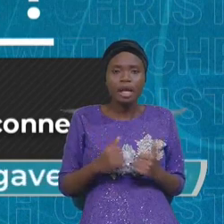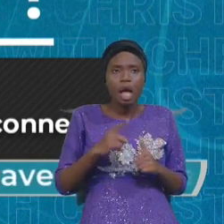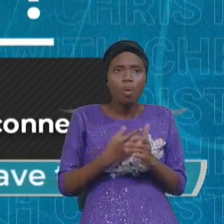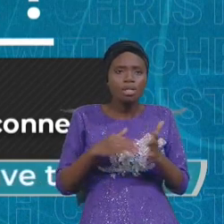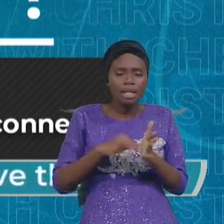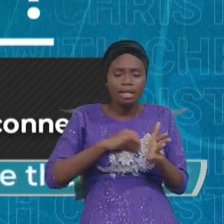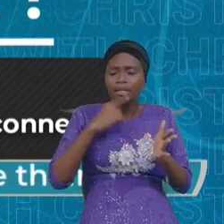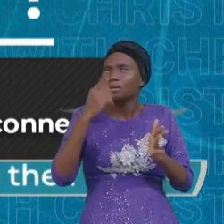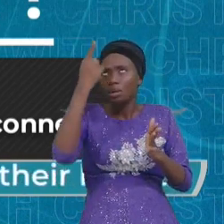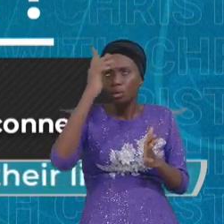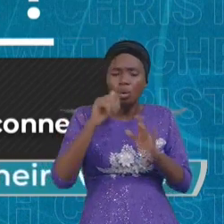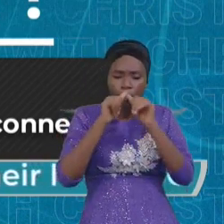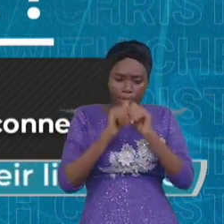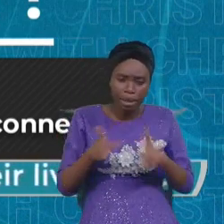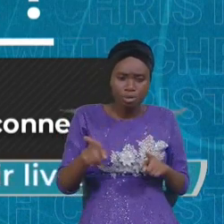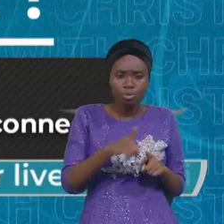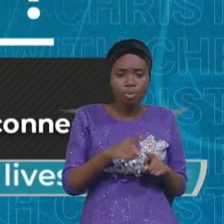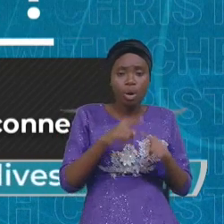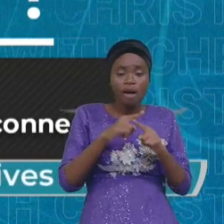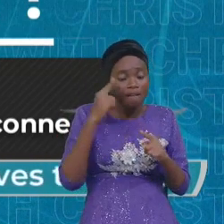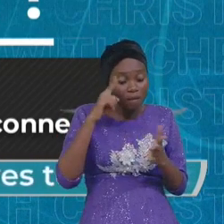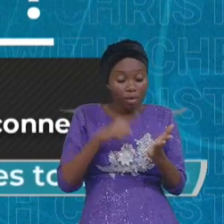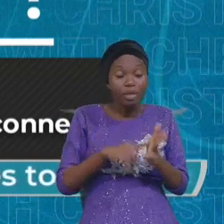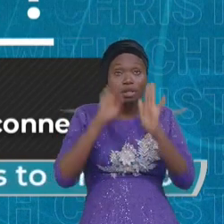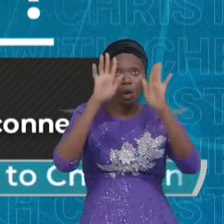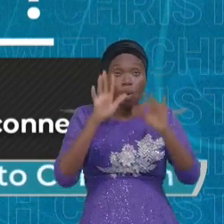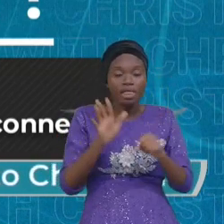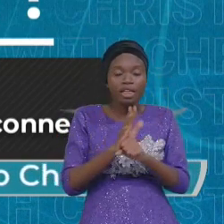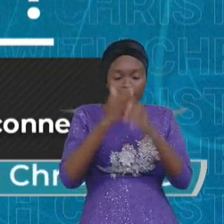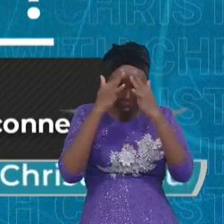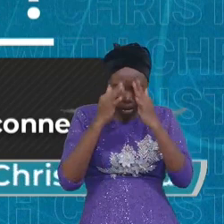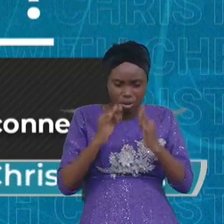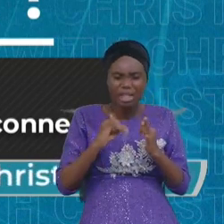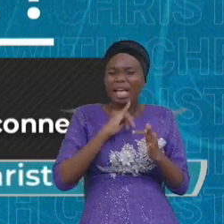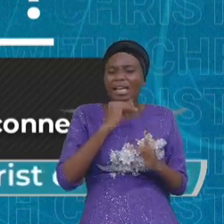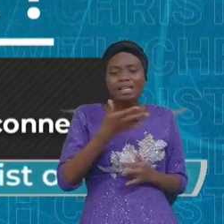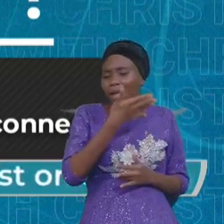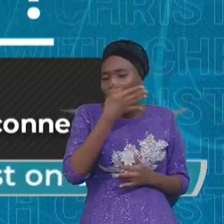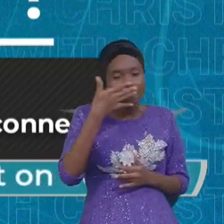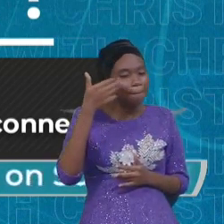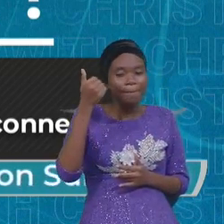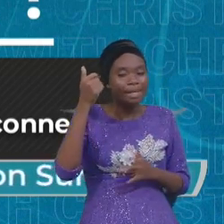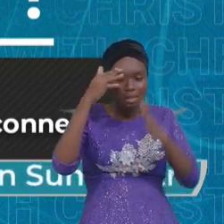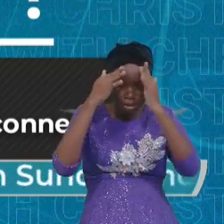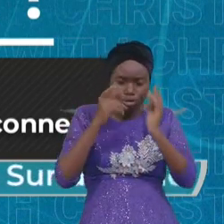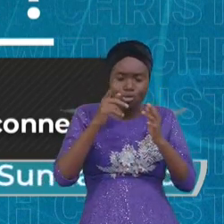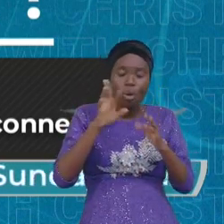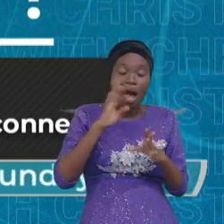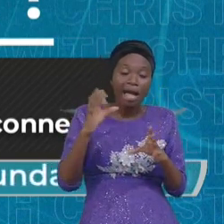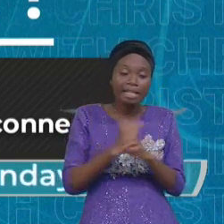you for this wonderful decision, this best decision you have taken in your